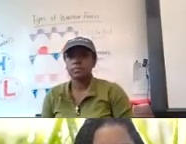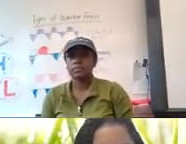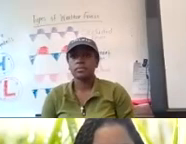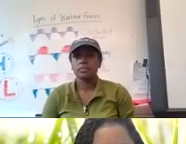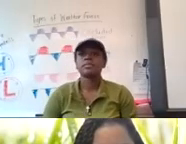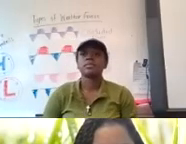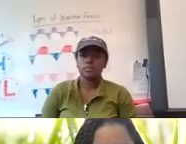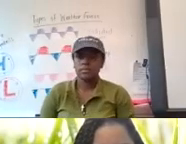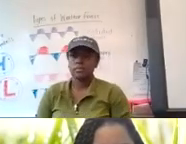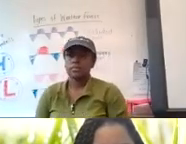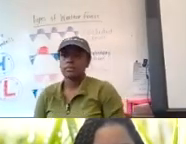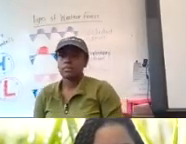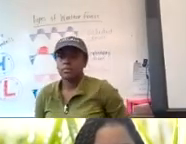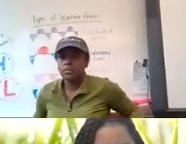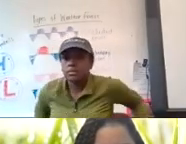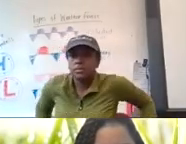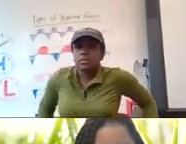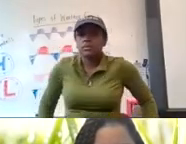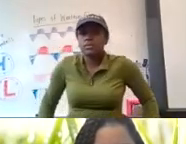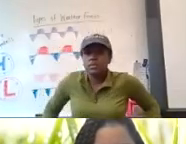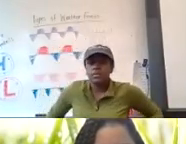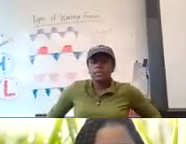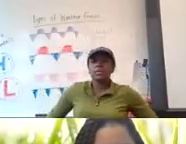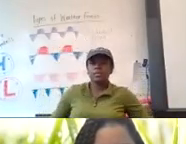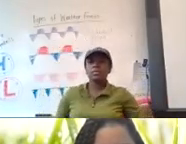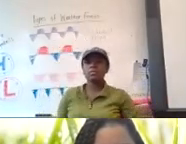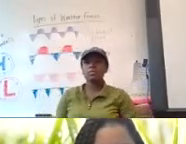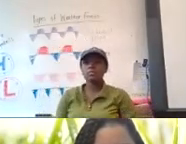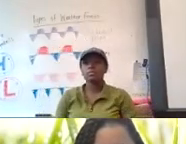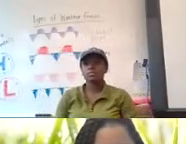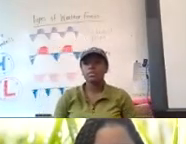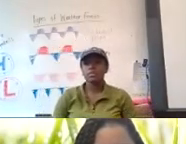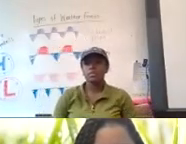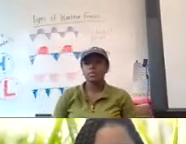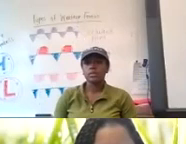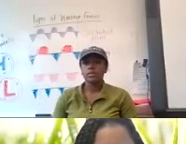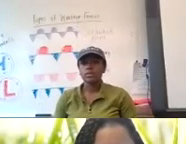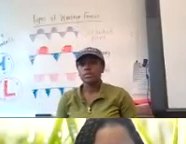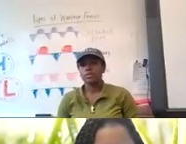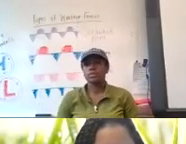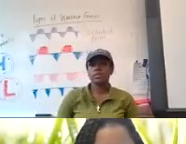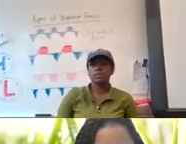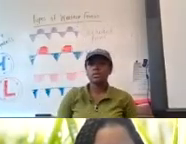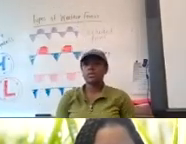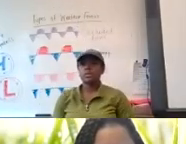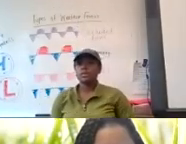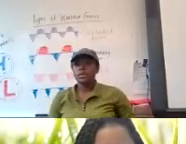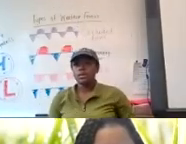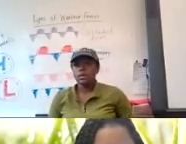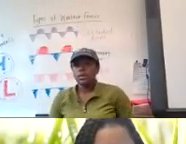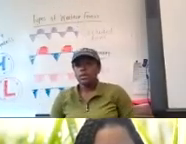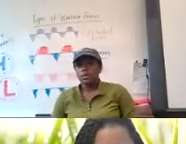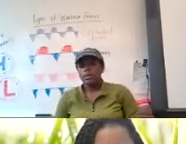Tower Garden. I know Miss Ashley out of Tipp County is new to the Tower Garden. So I'm gonna just play a quick 1-minute video just to kind of show you about how the Tower Garden